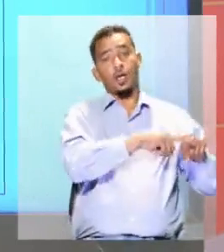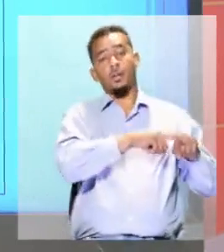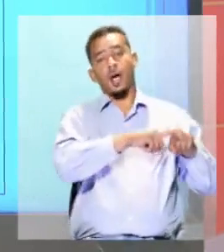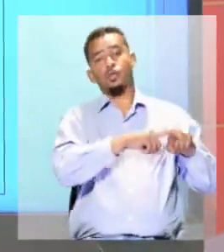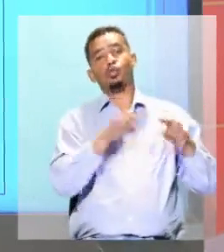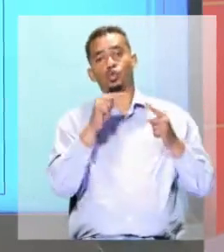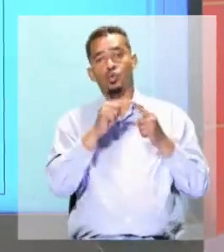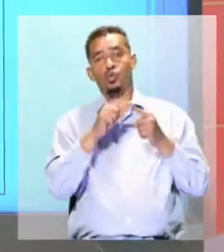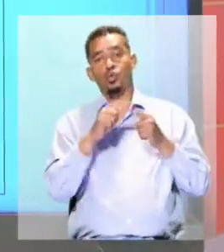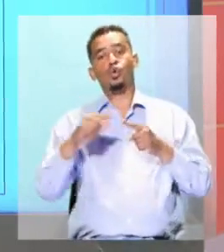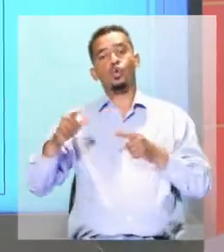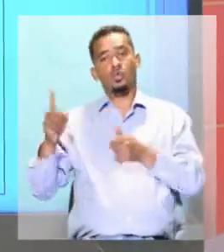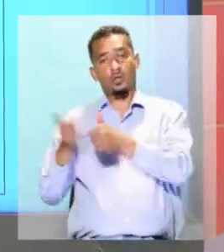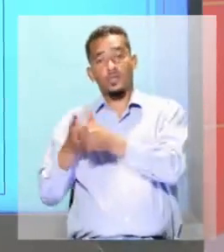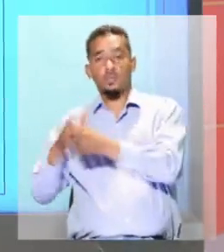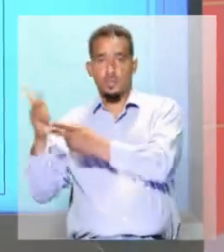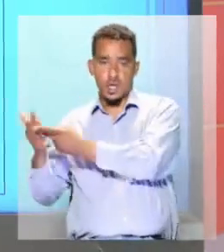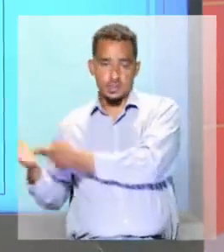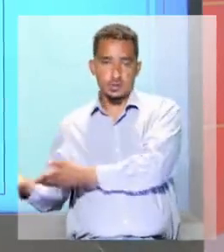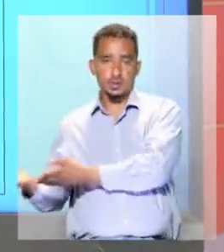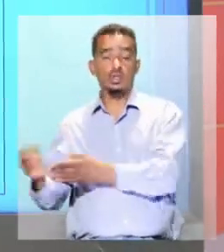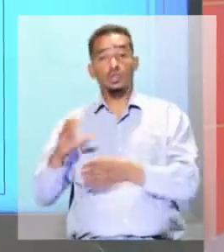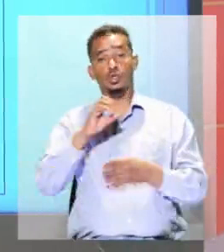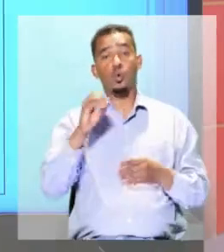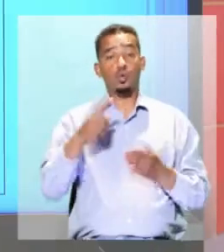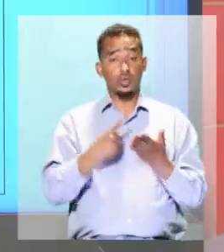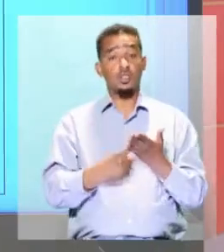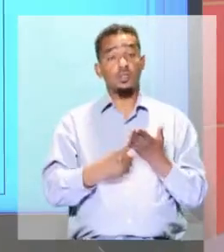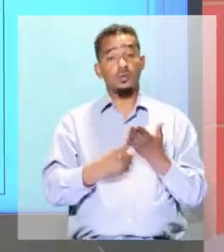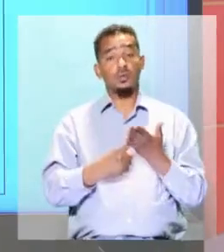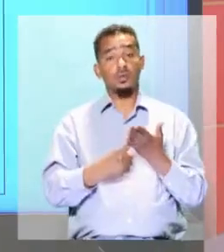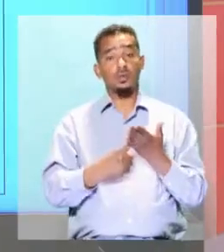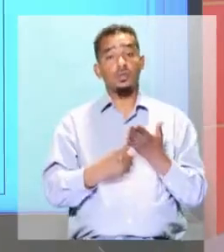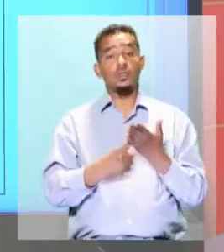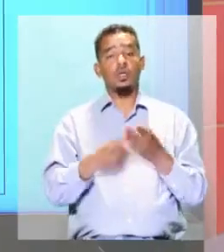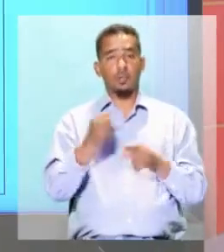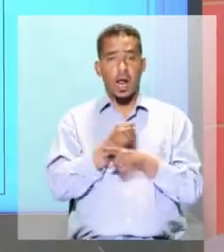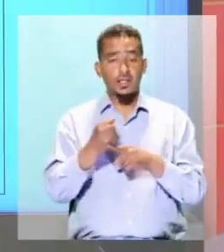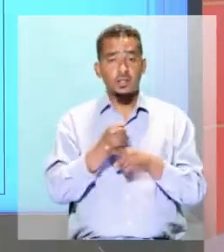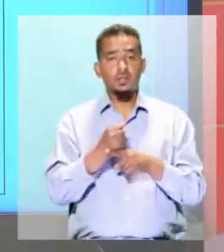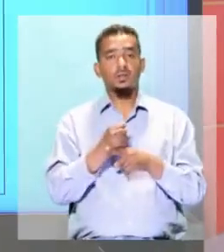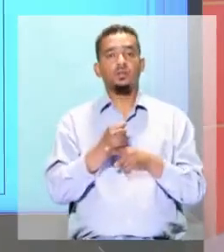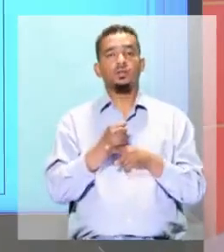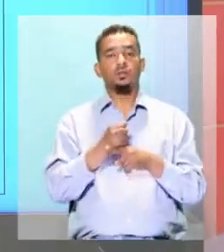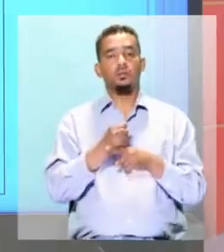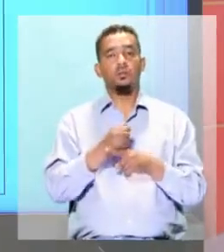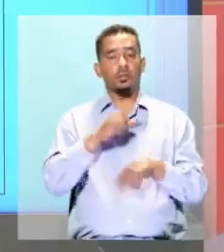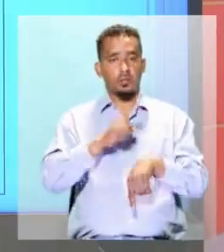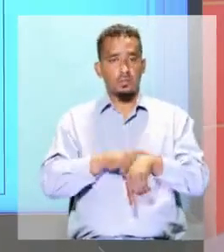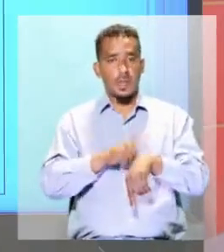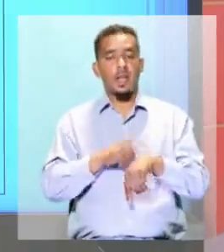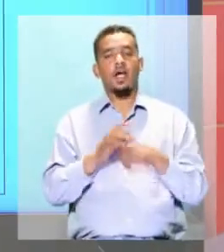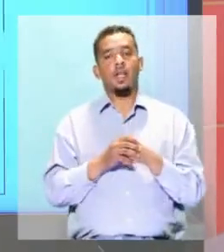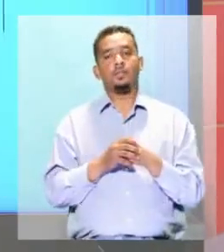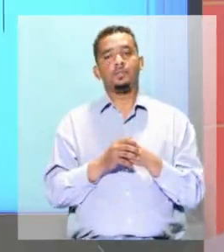return back to the origin. So such migration is often practiced on periodically.